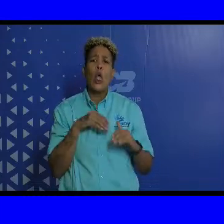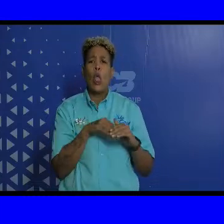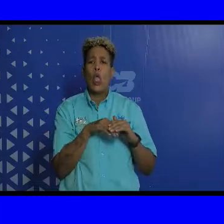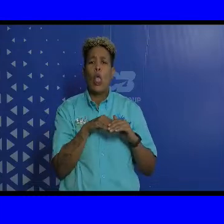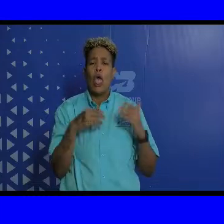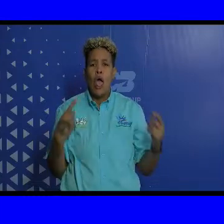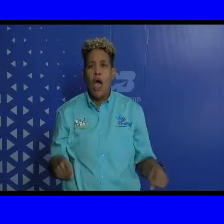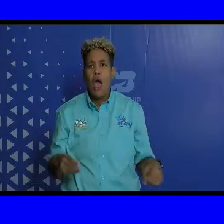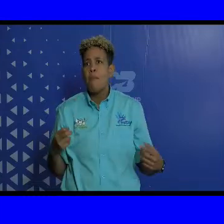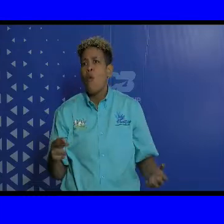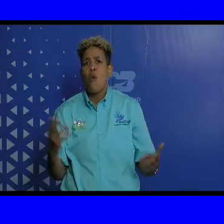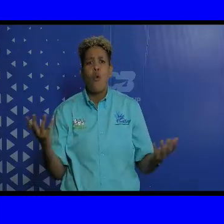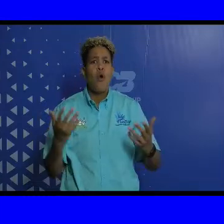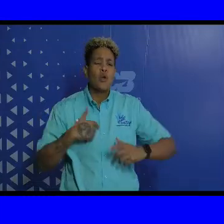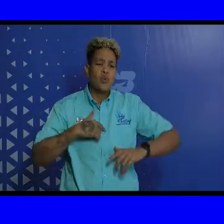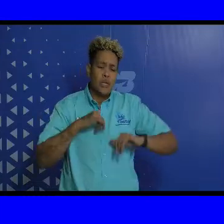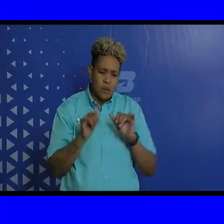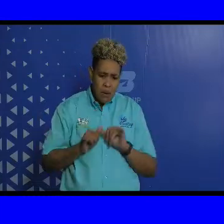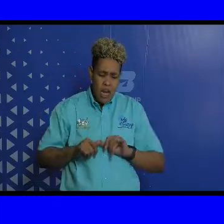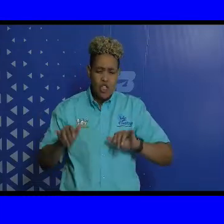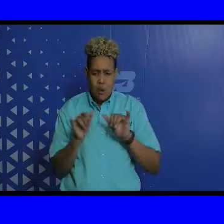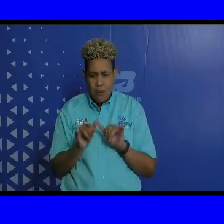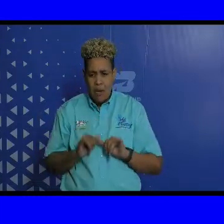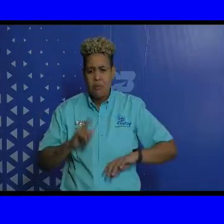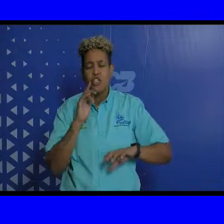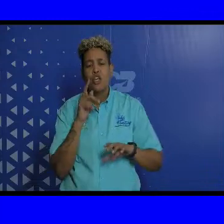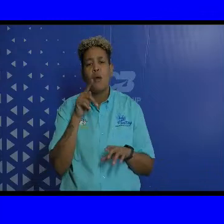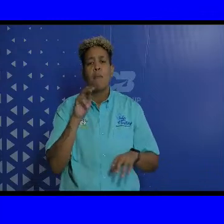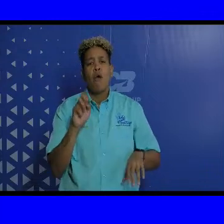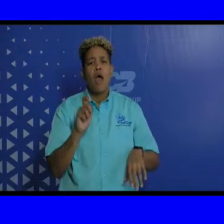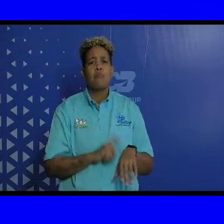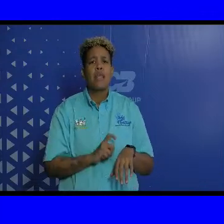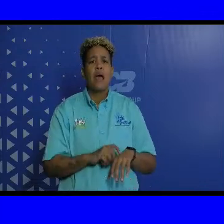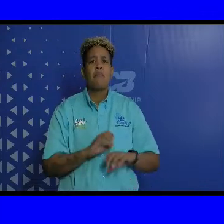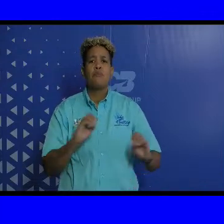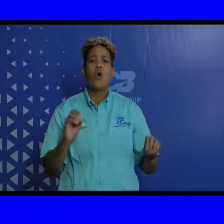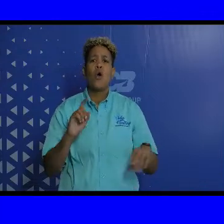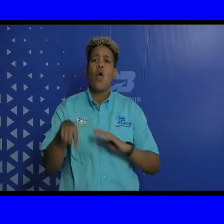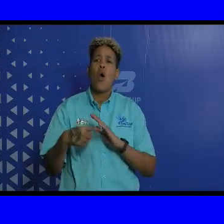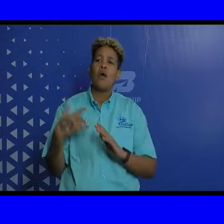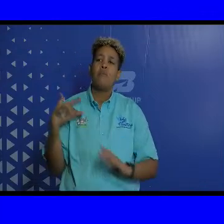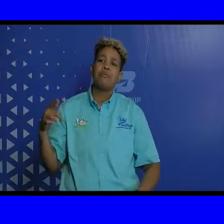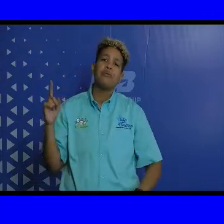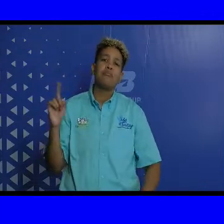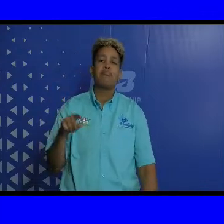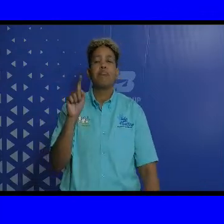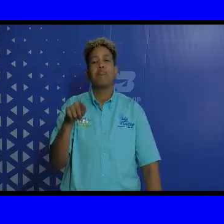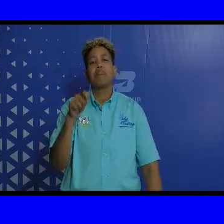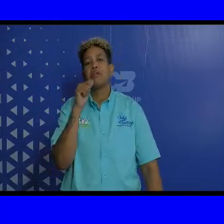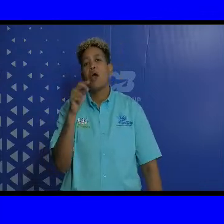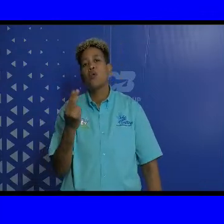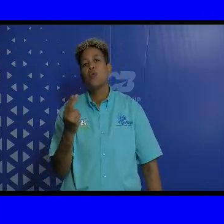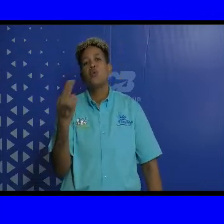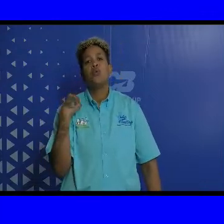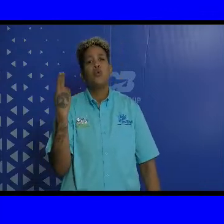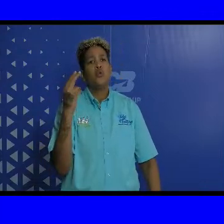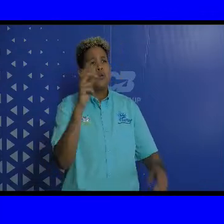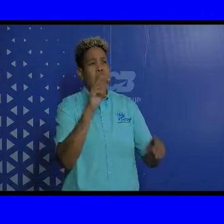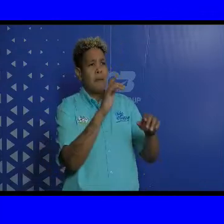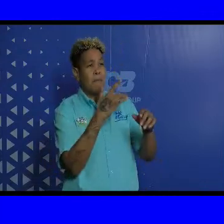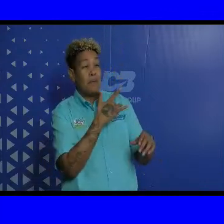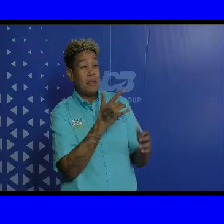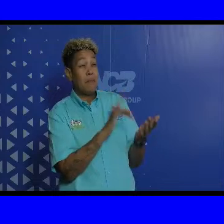or what it is, and we measure prime time, we measure non-peak hours, we measure branches and